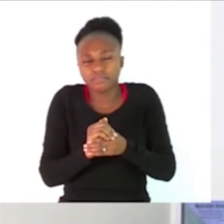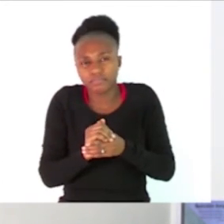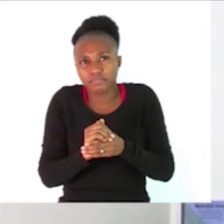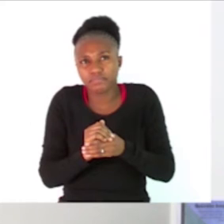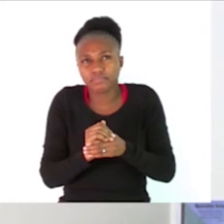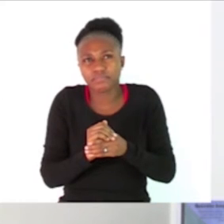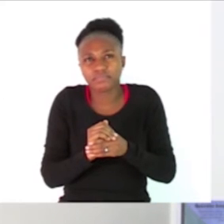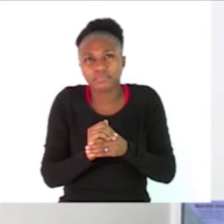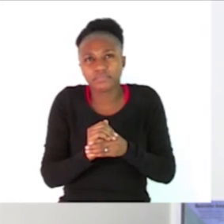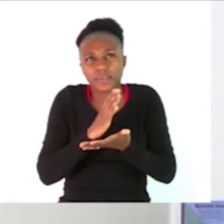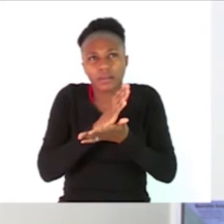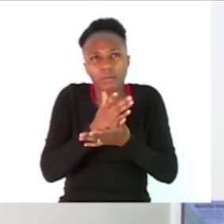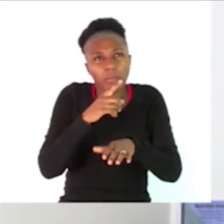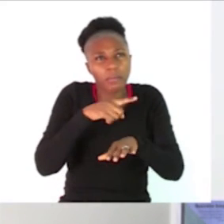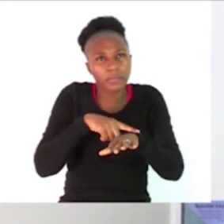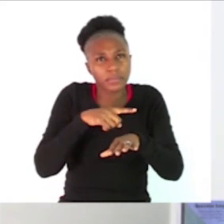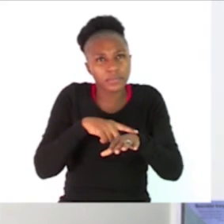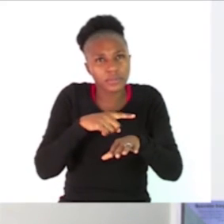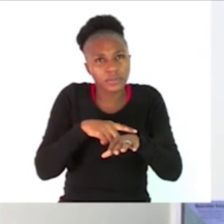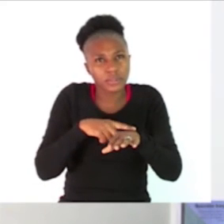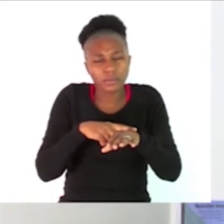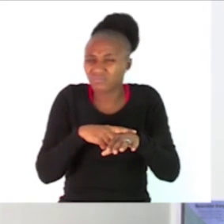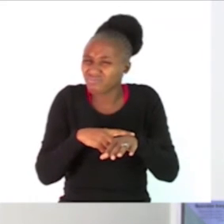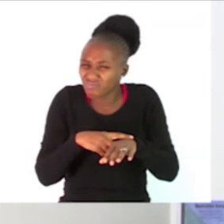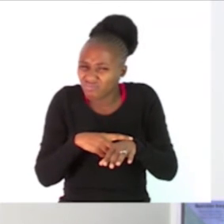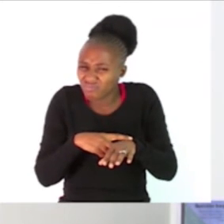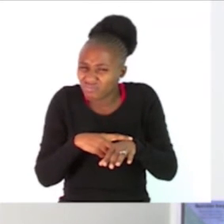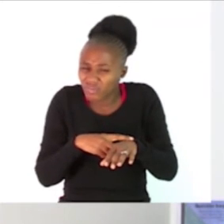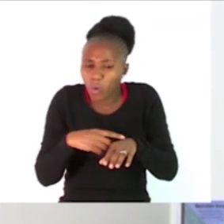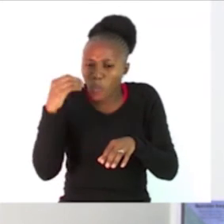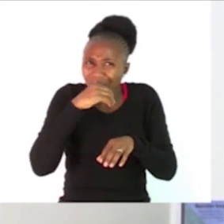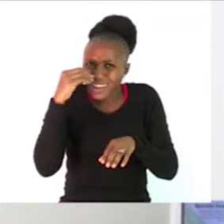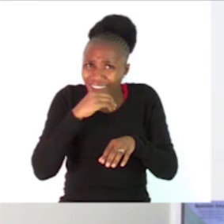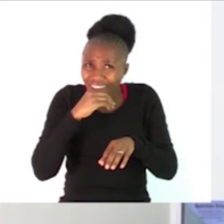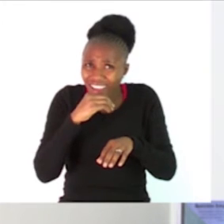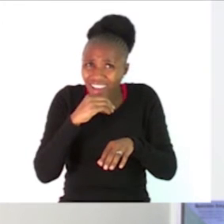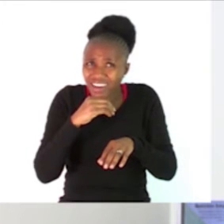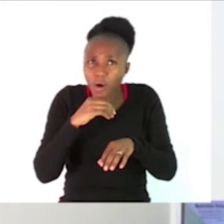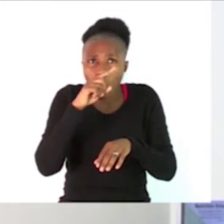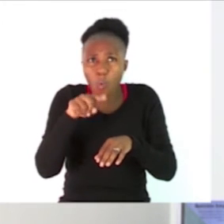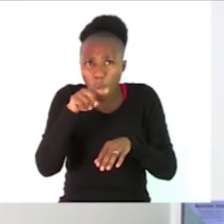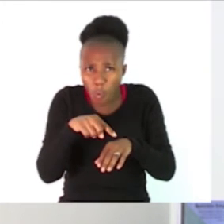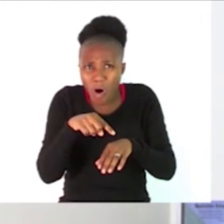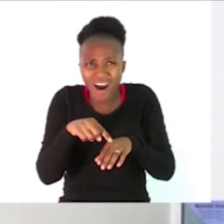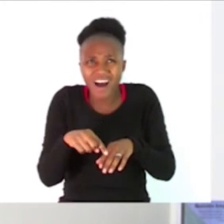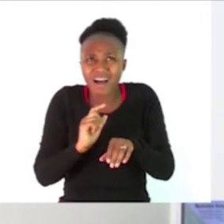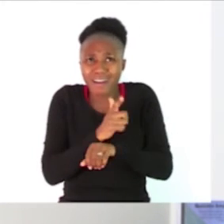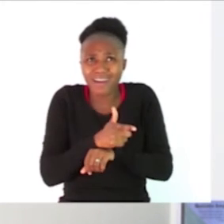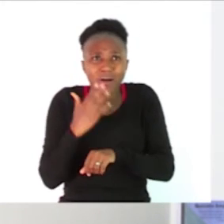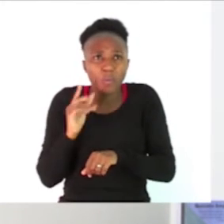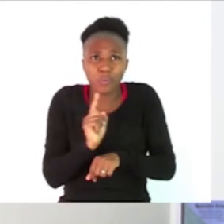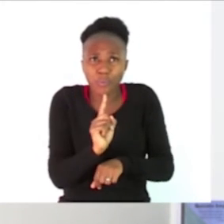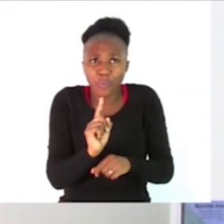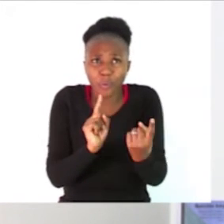on. Sometimes we even get this bad smell from what we are eating, like the garlic and the peppers